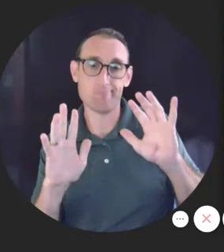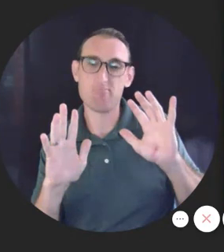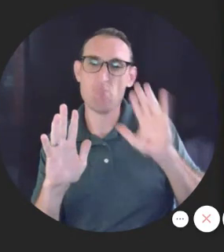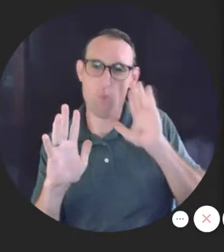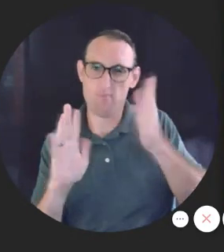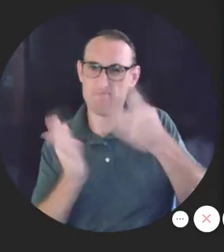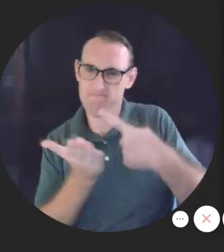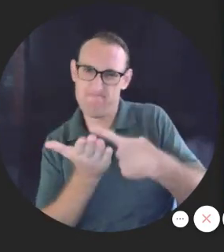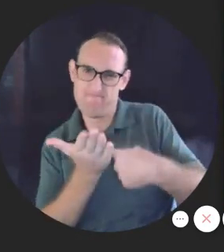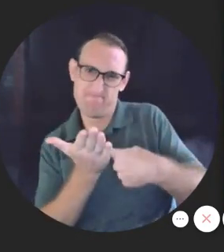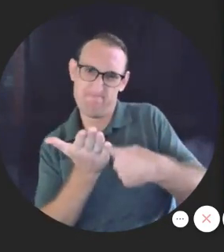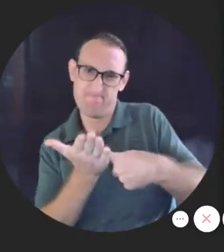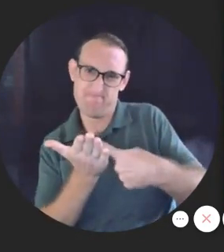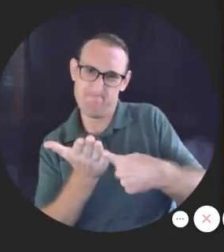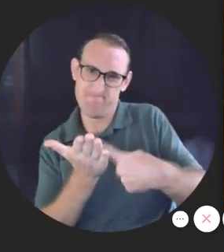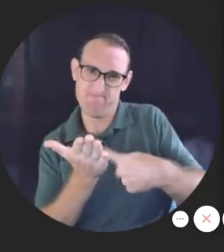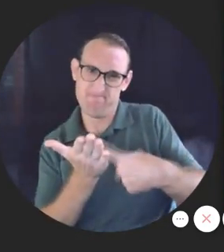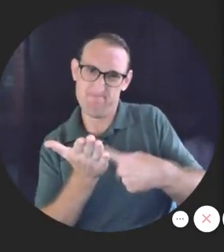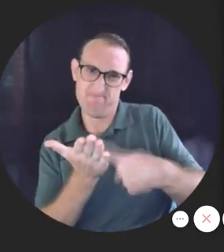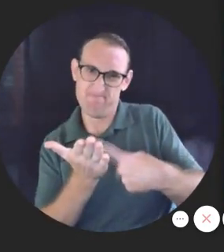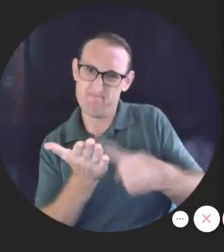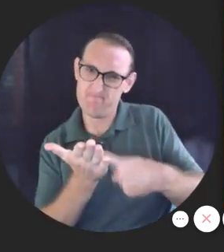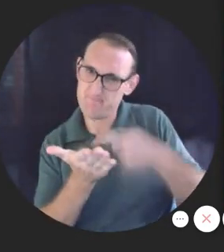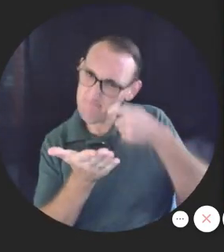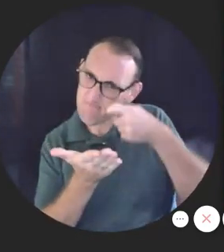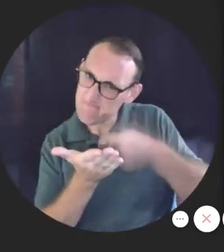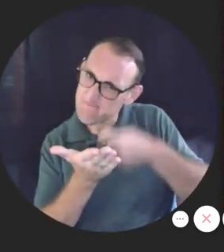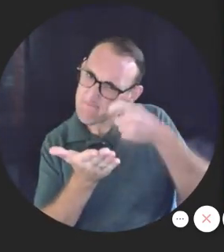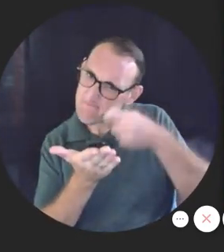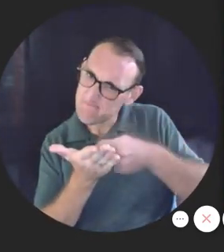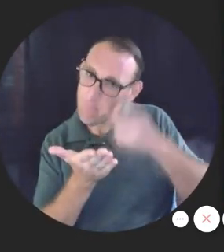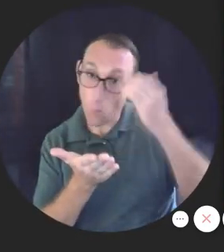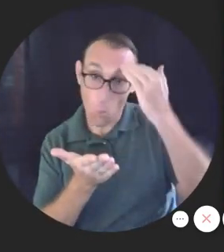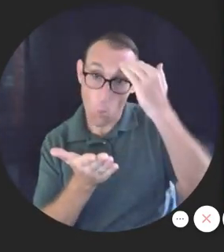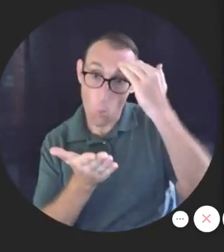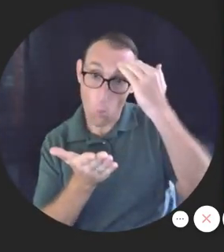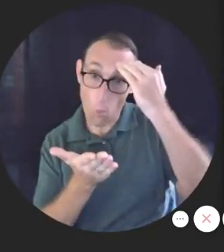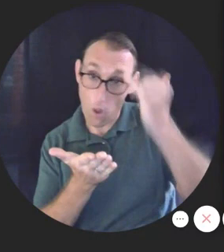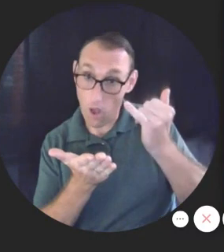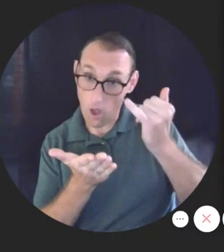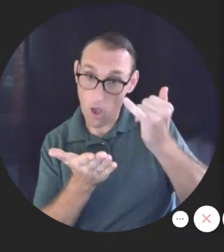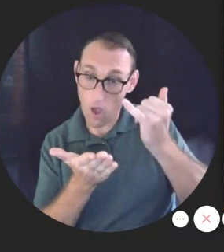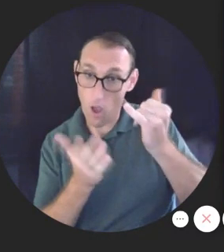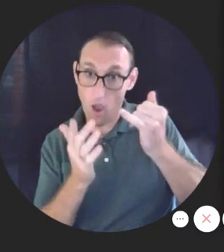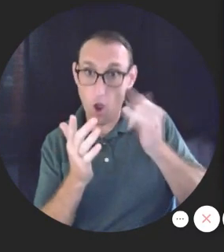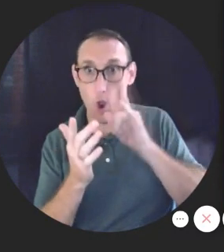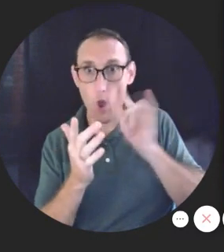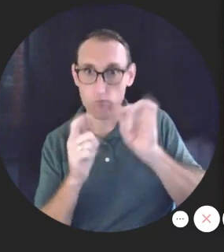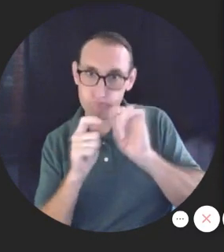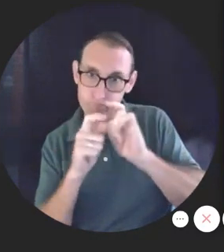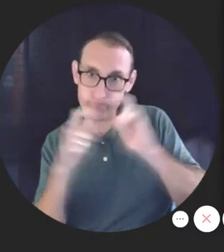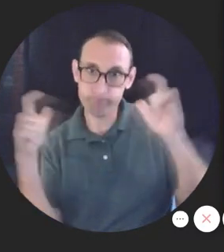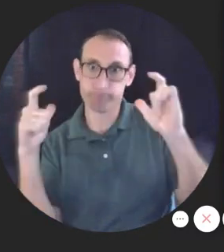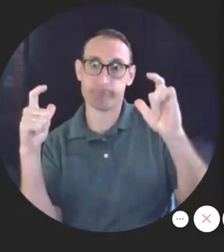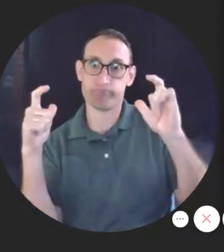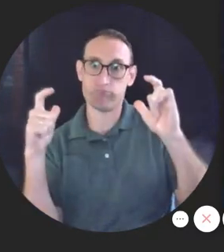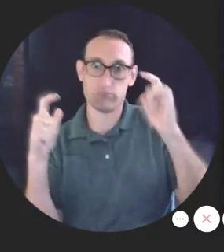talk about exactly why a magnifying glass makes things look larger.